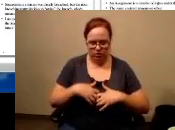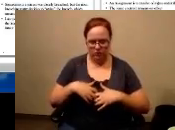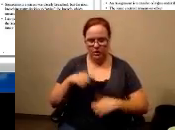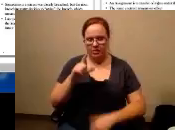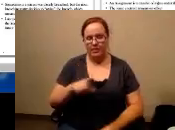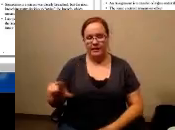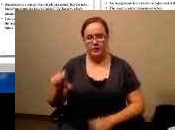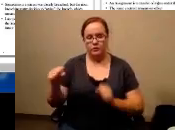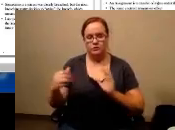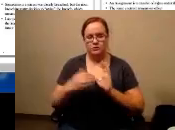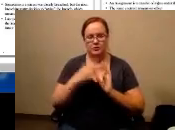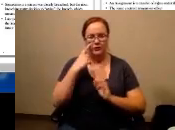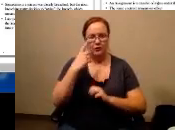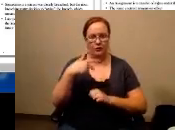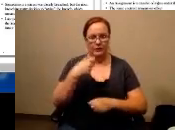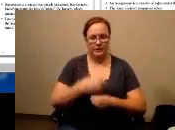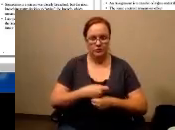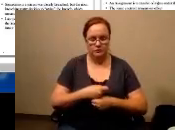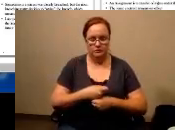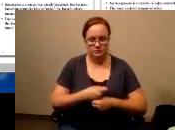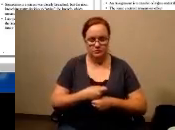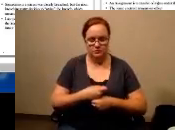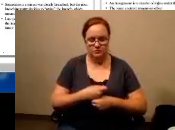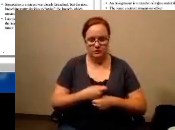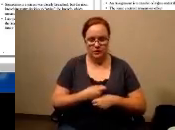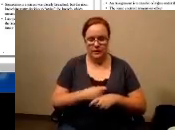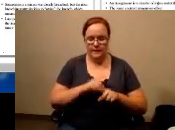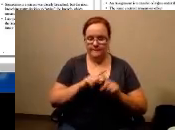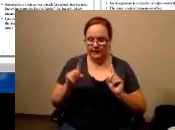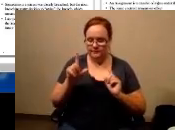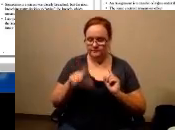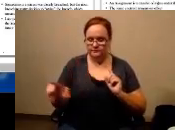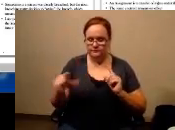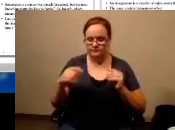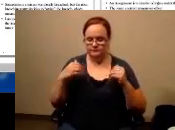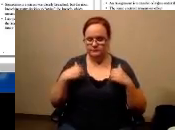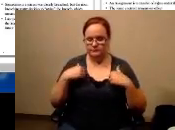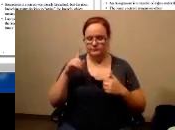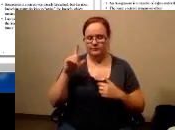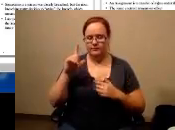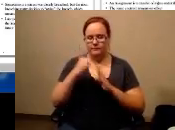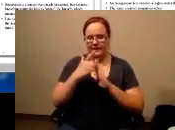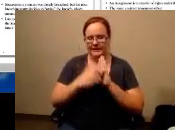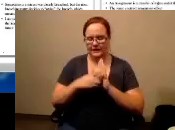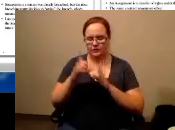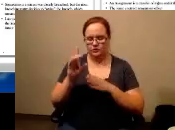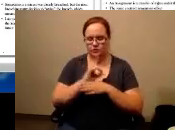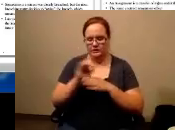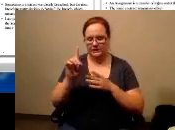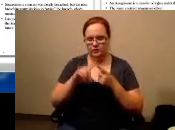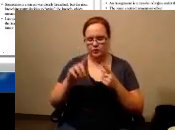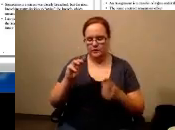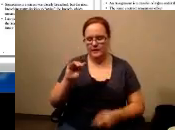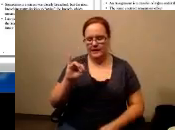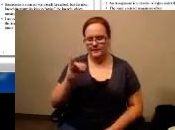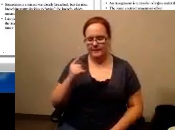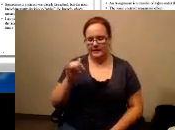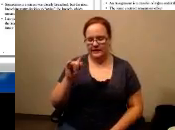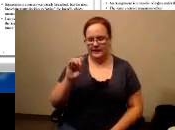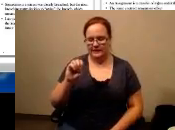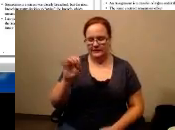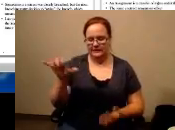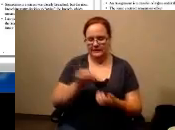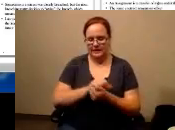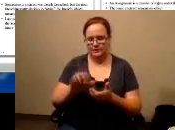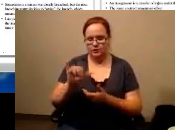could sue for those 3 years of rent. But the landlord has a legal duty to mitigate damages by finding a